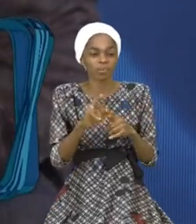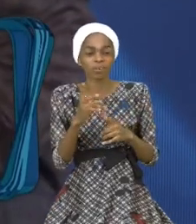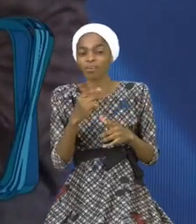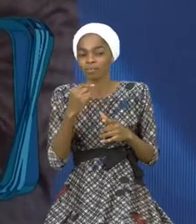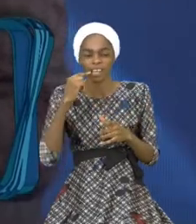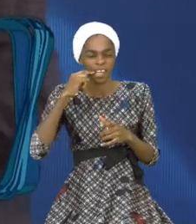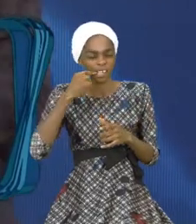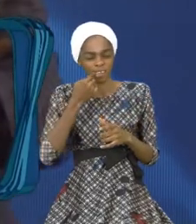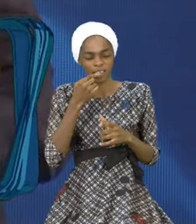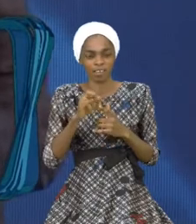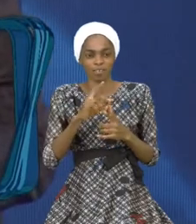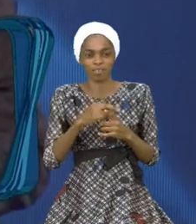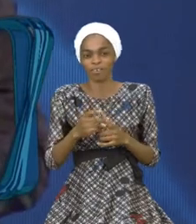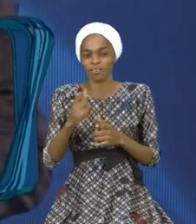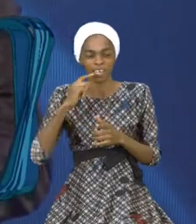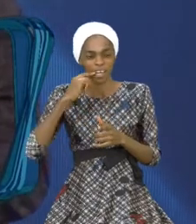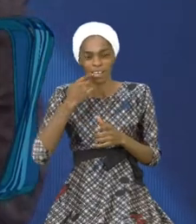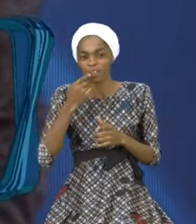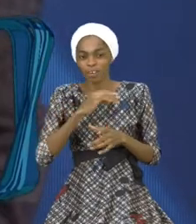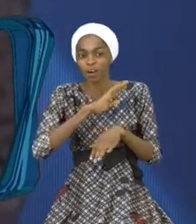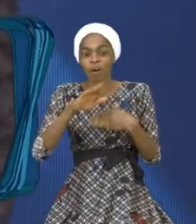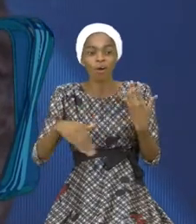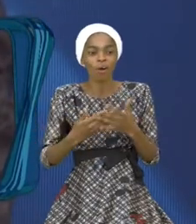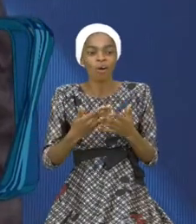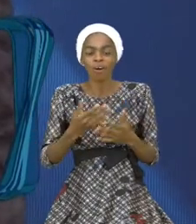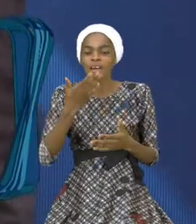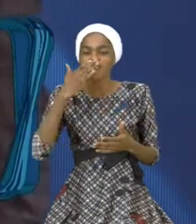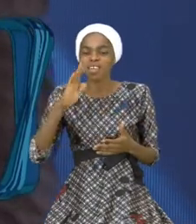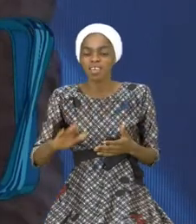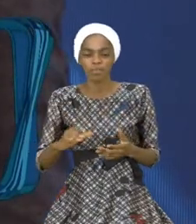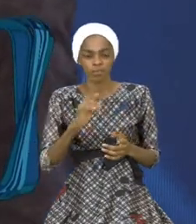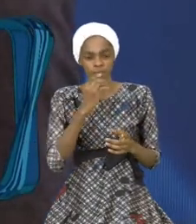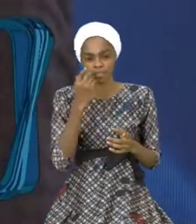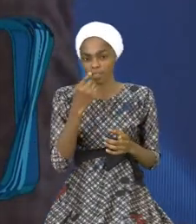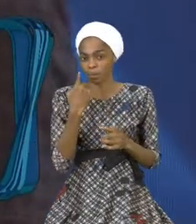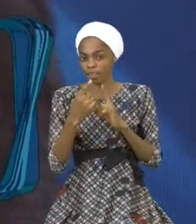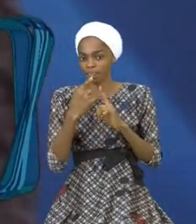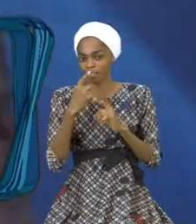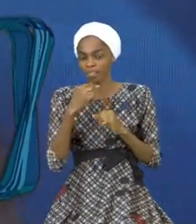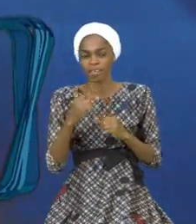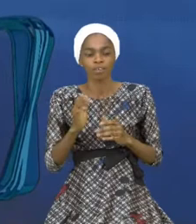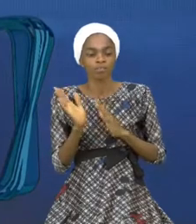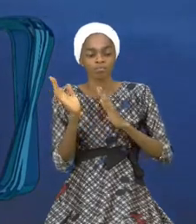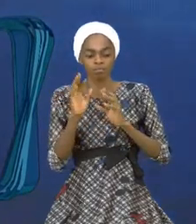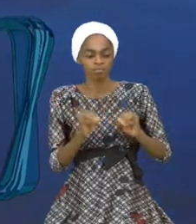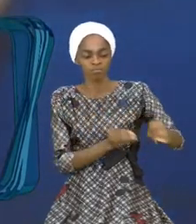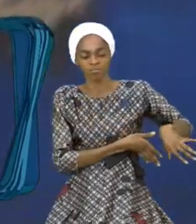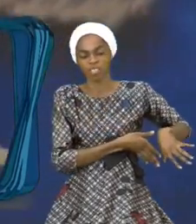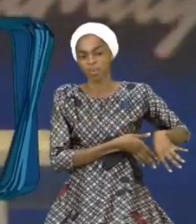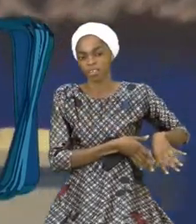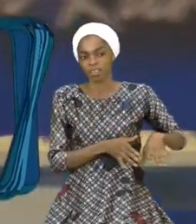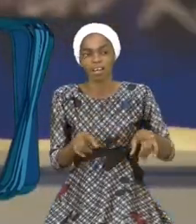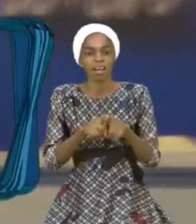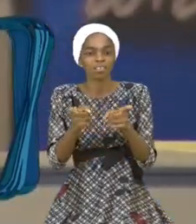of jealousy, and all evil speaking, laying them aside. As you come to the Lord tonight, you